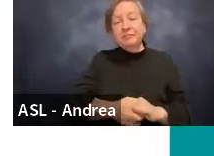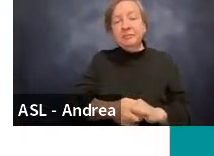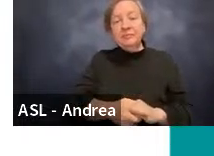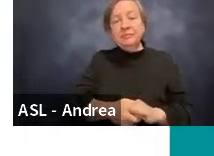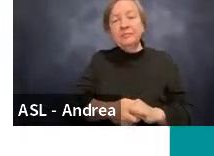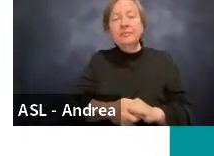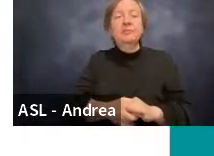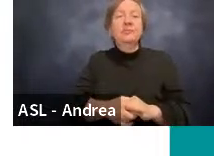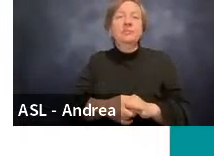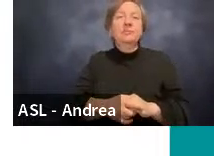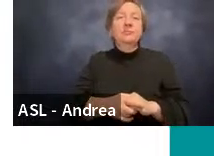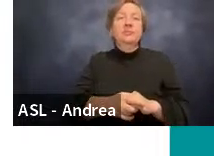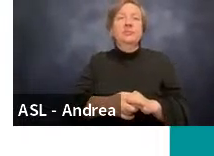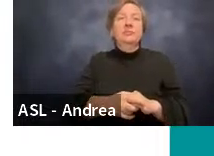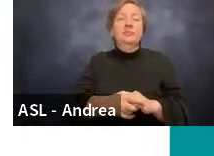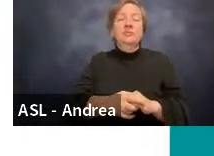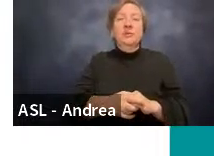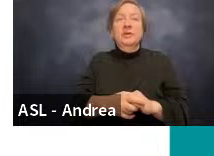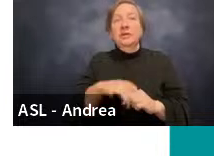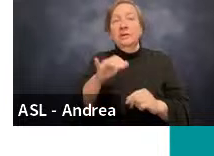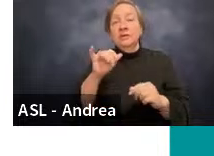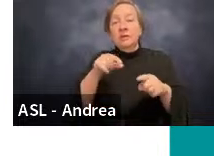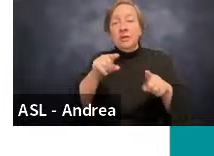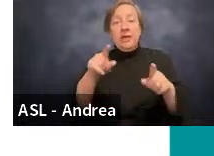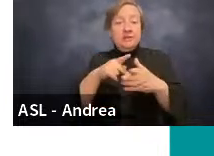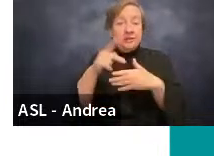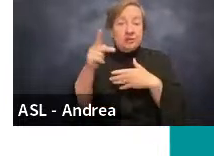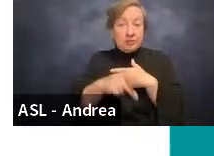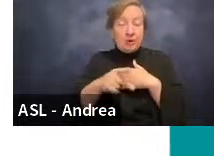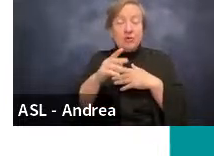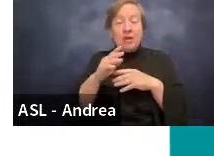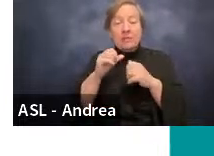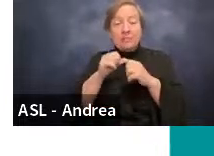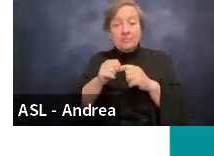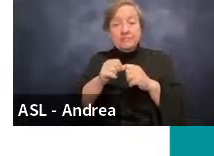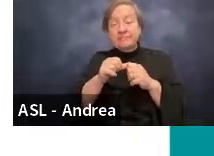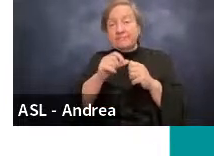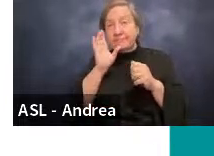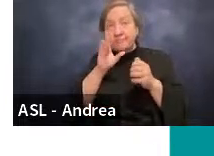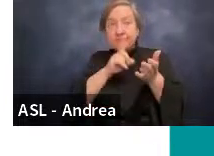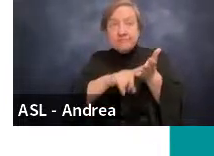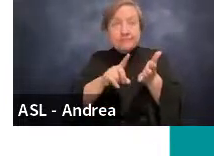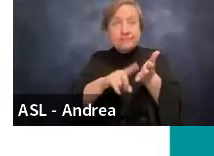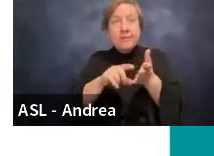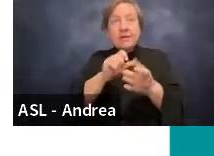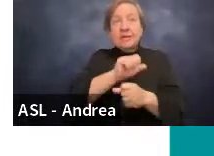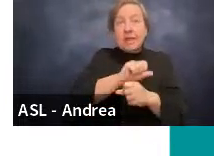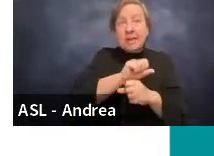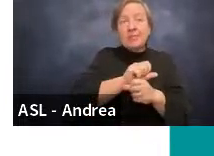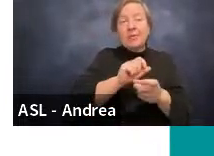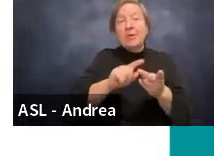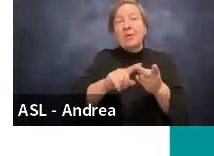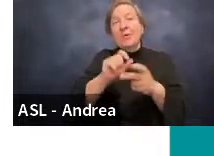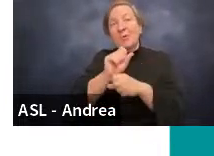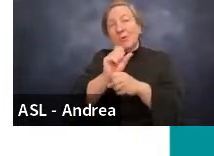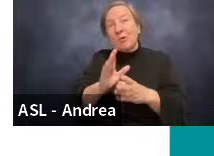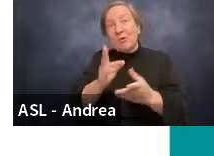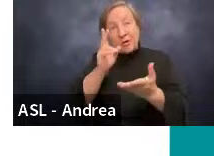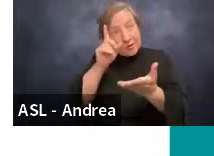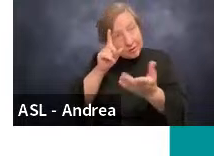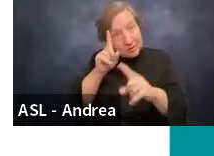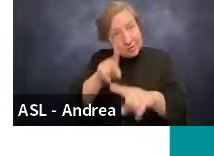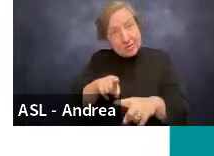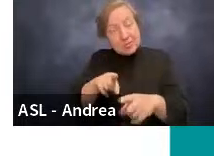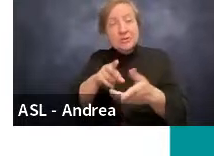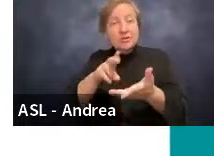And then, as the program is going to potentially explore labor or workforce agreements or contract